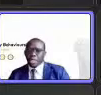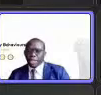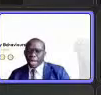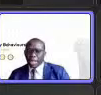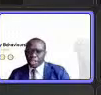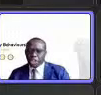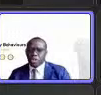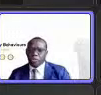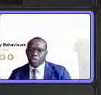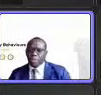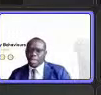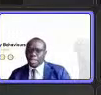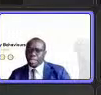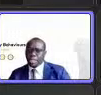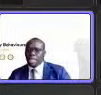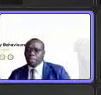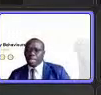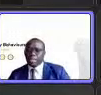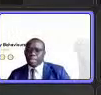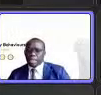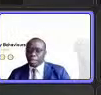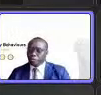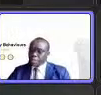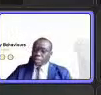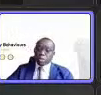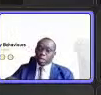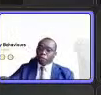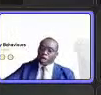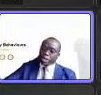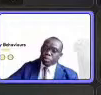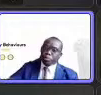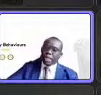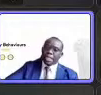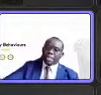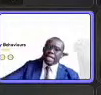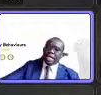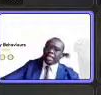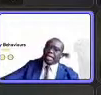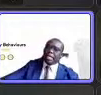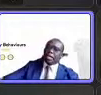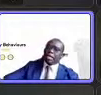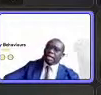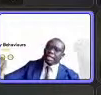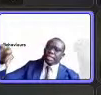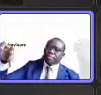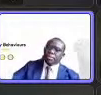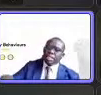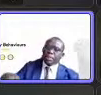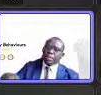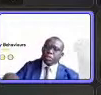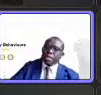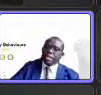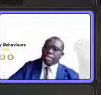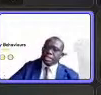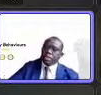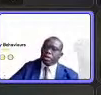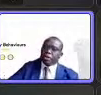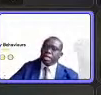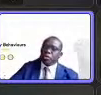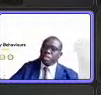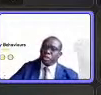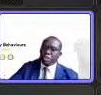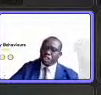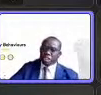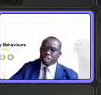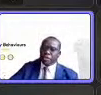provides for liberalization of the market, but of the air transport market. And then the single